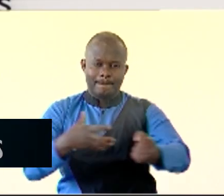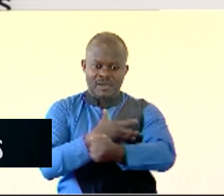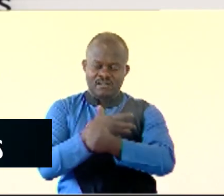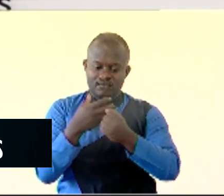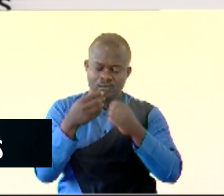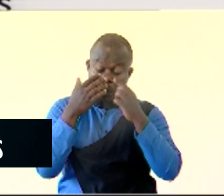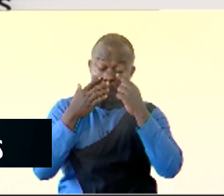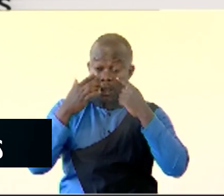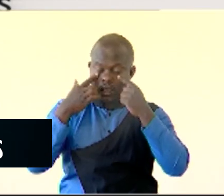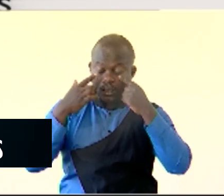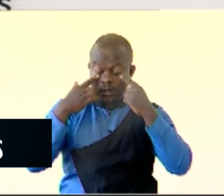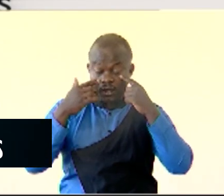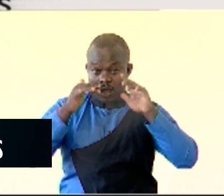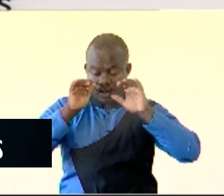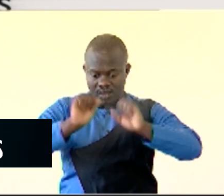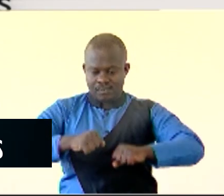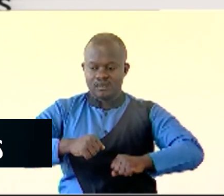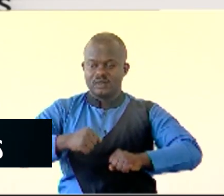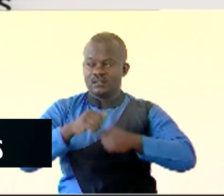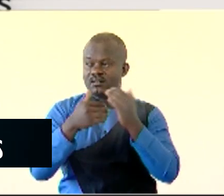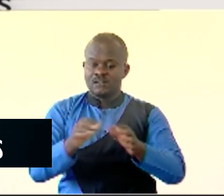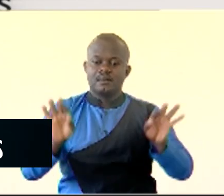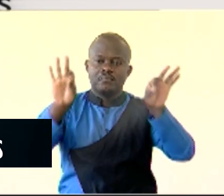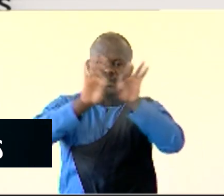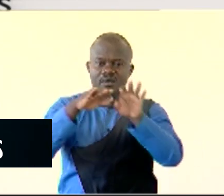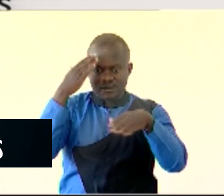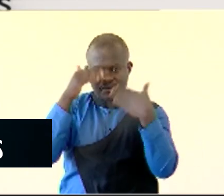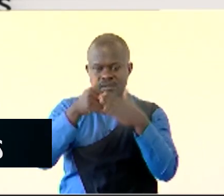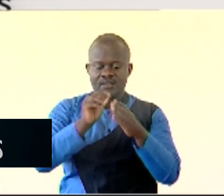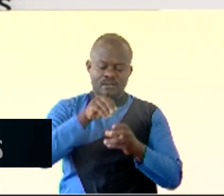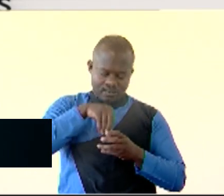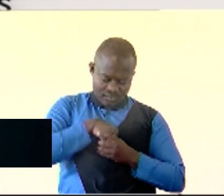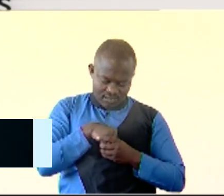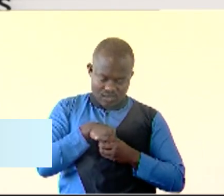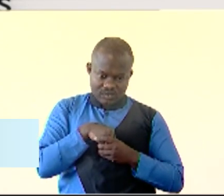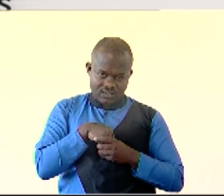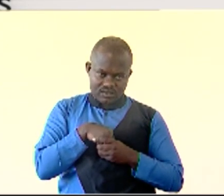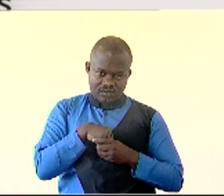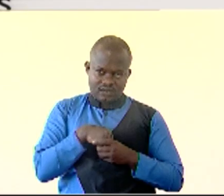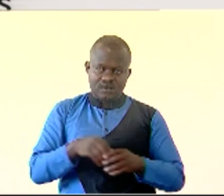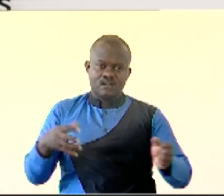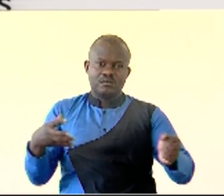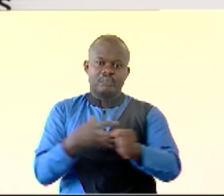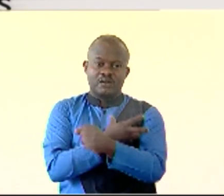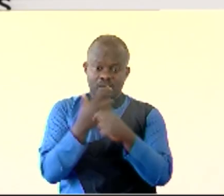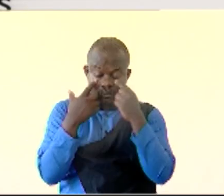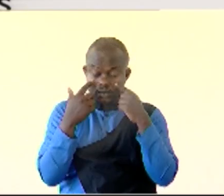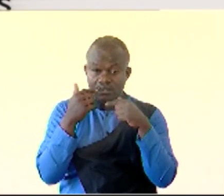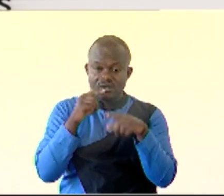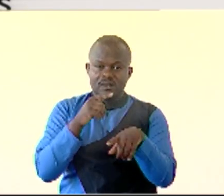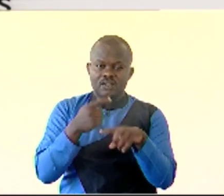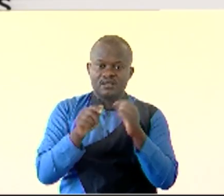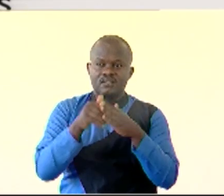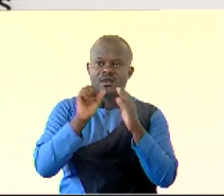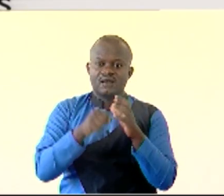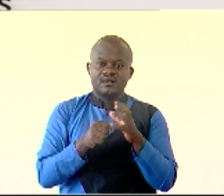These tears are very important because they contain a powerful enzymes that can digest